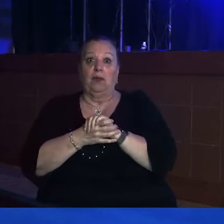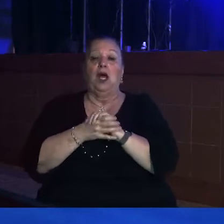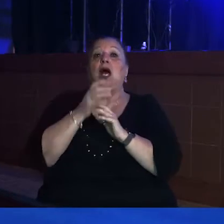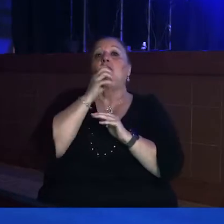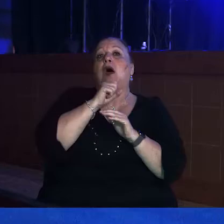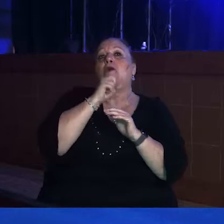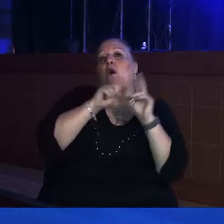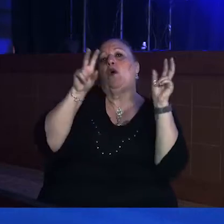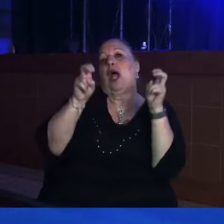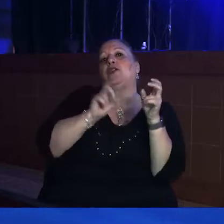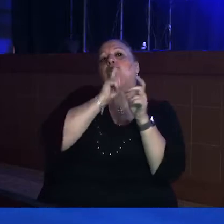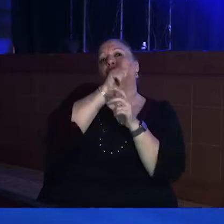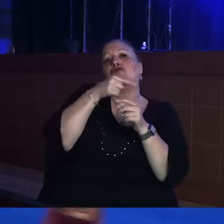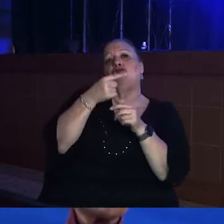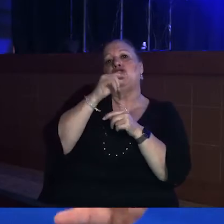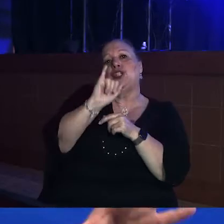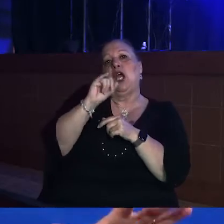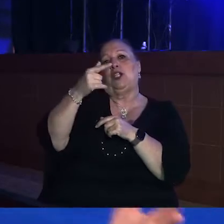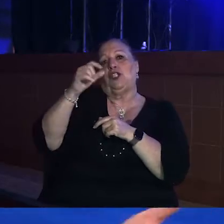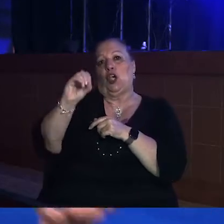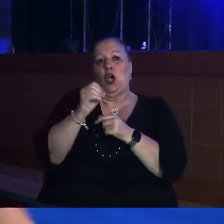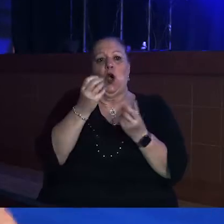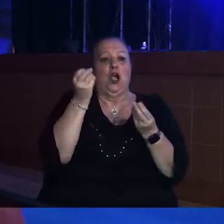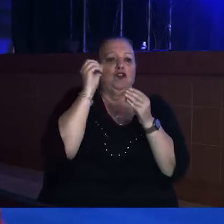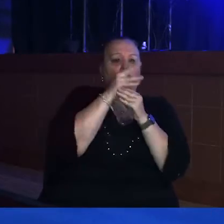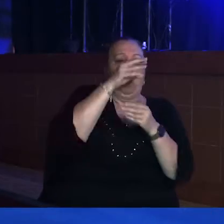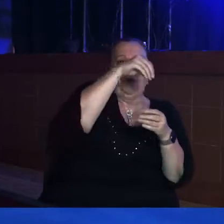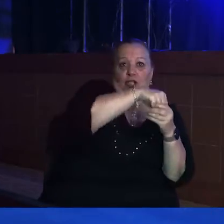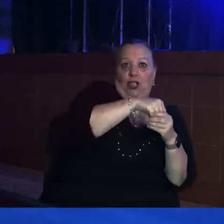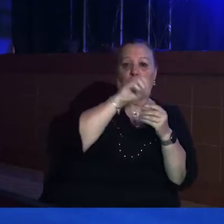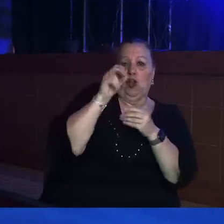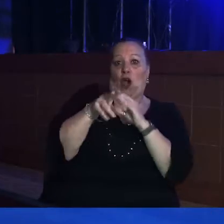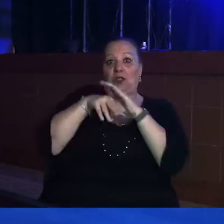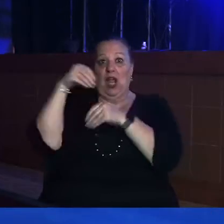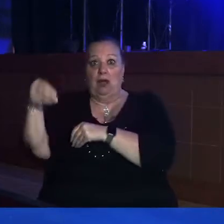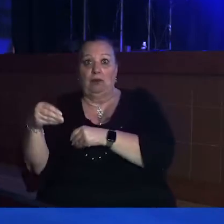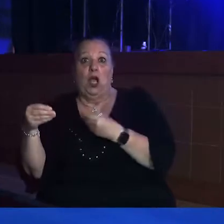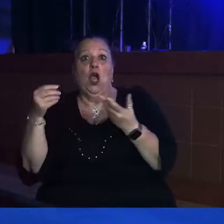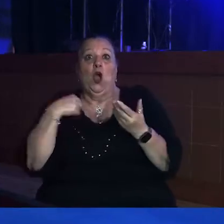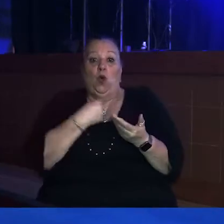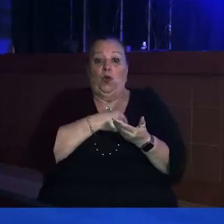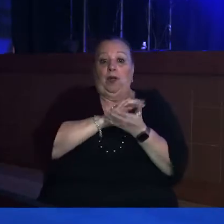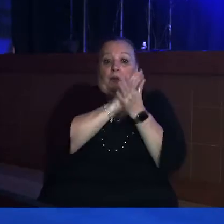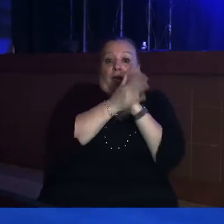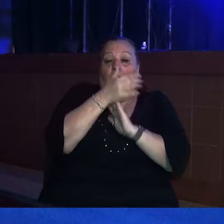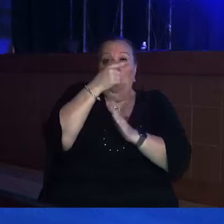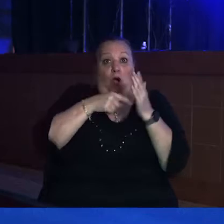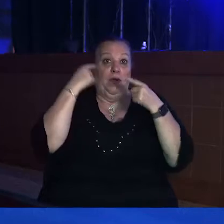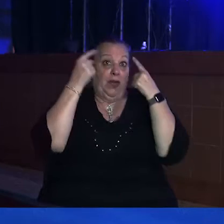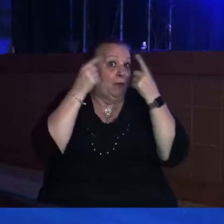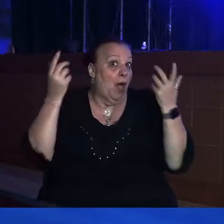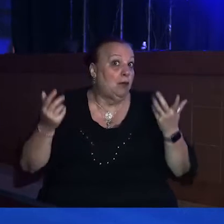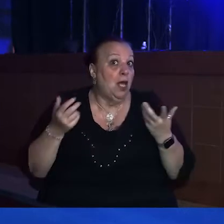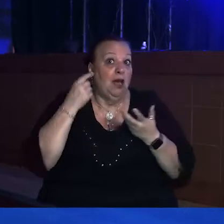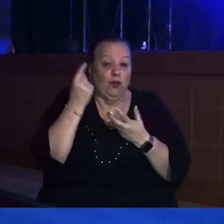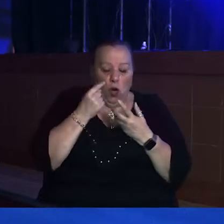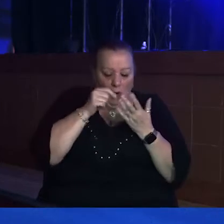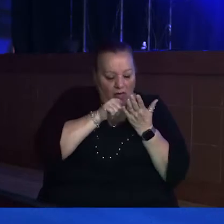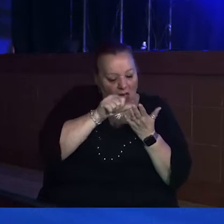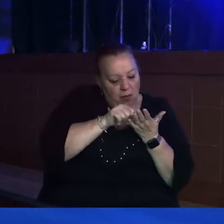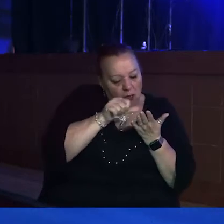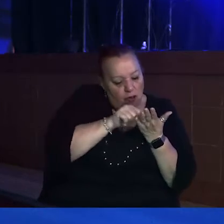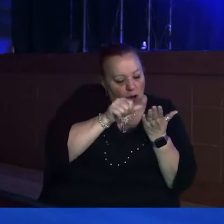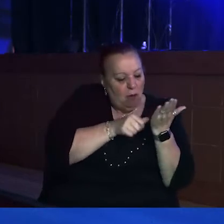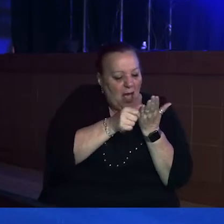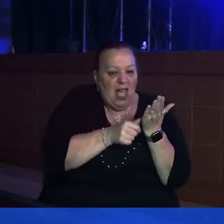true, G-I-G-O, garbage in, garbage out. I mean, we become what we think about. And if you're always thumbing through magazines or scrolling